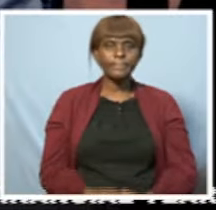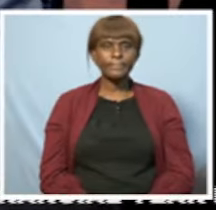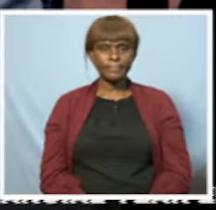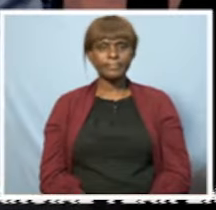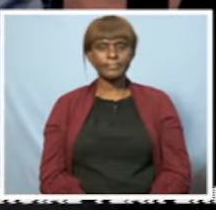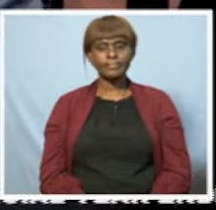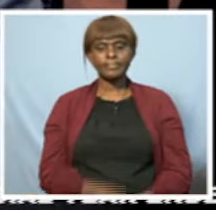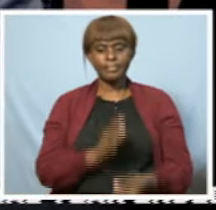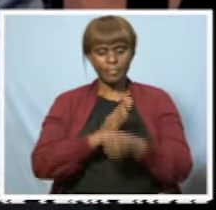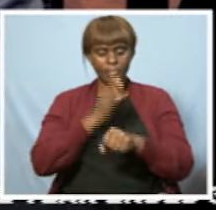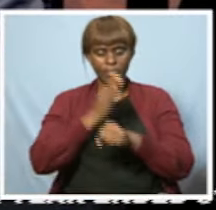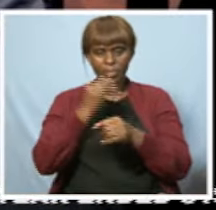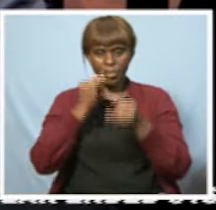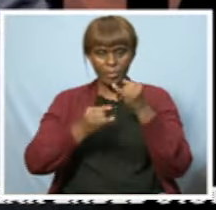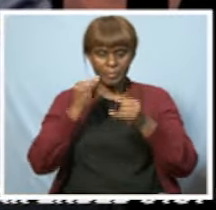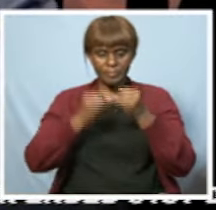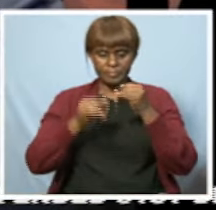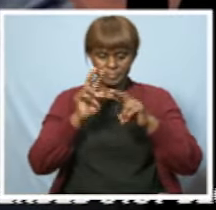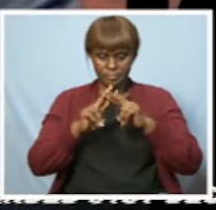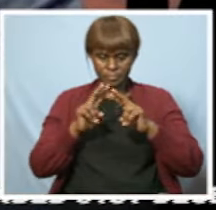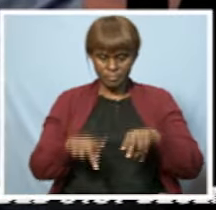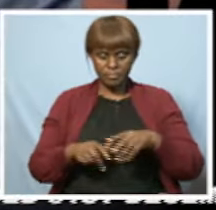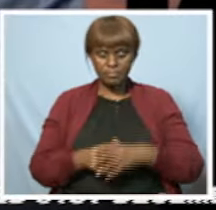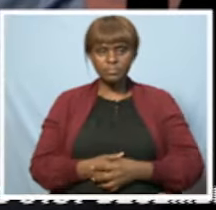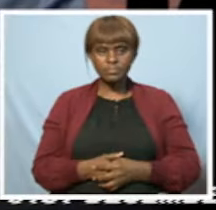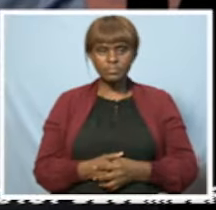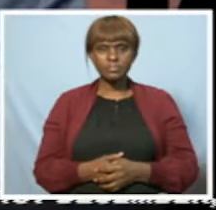And then, Chair,